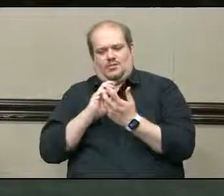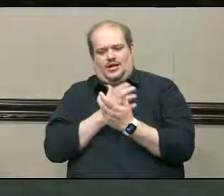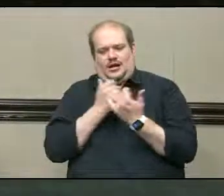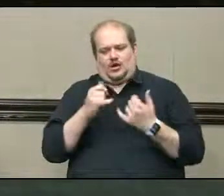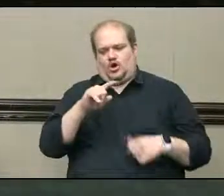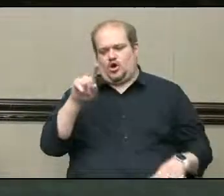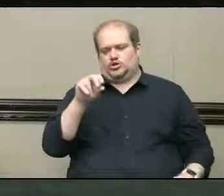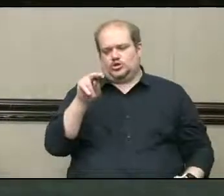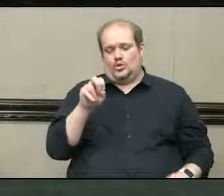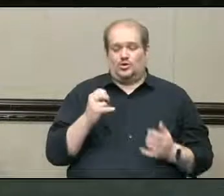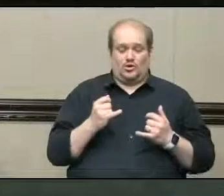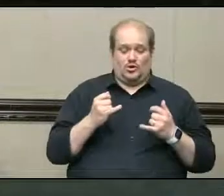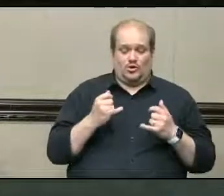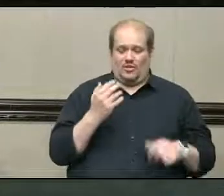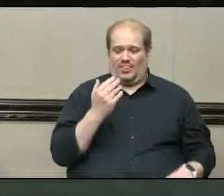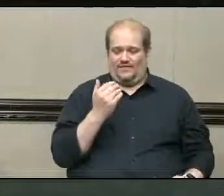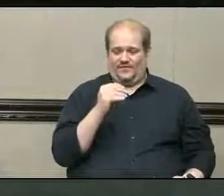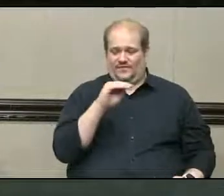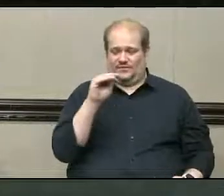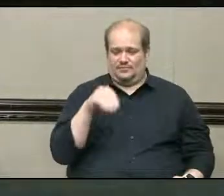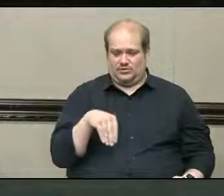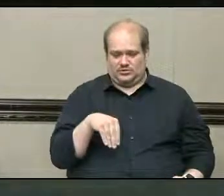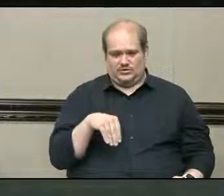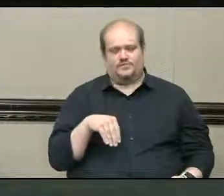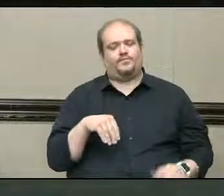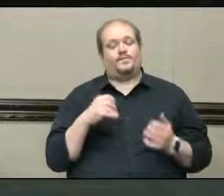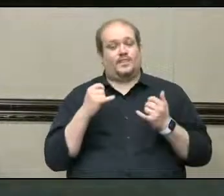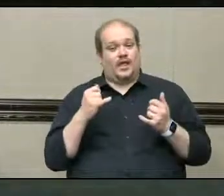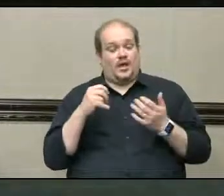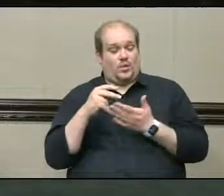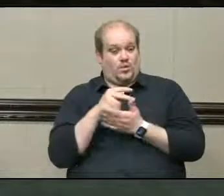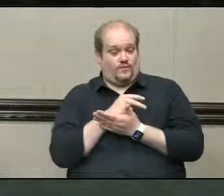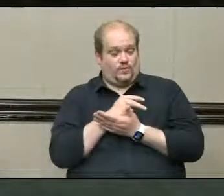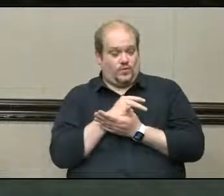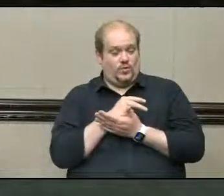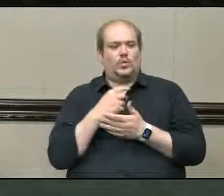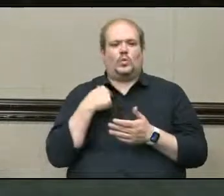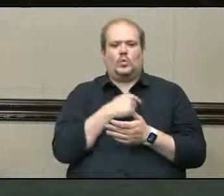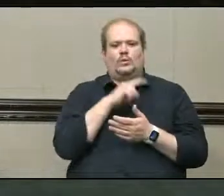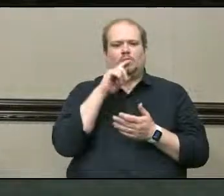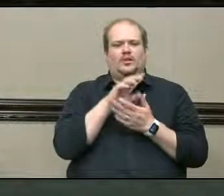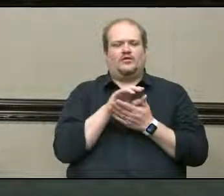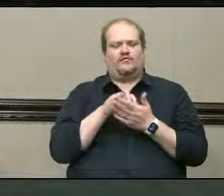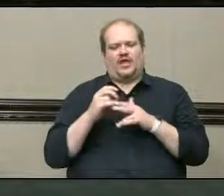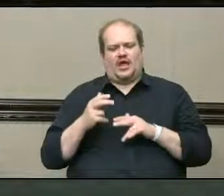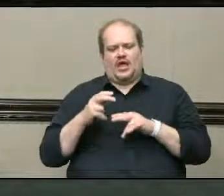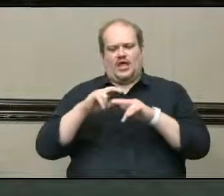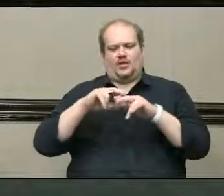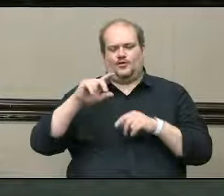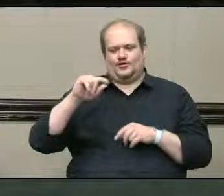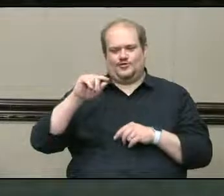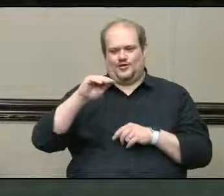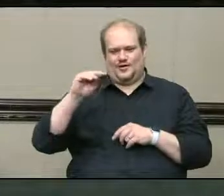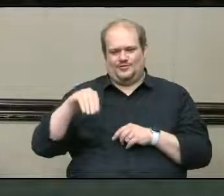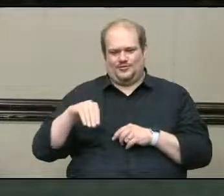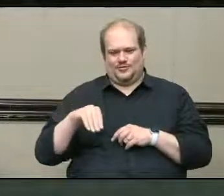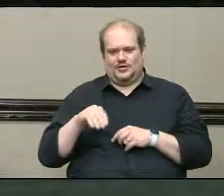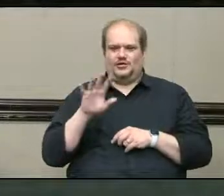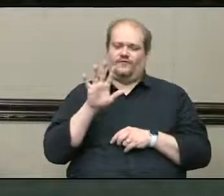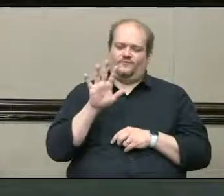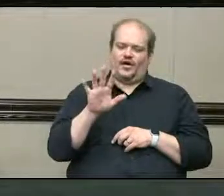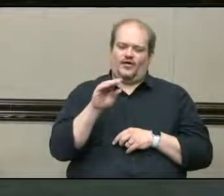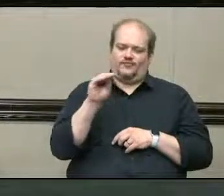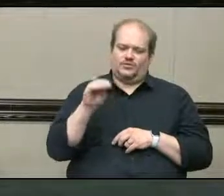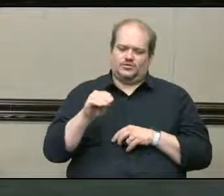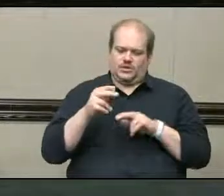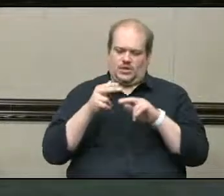as described, it was currently 15%. And so in this review, we believe that an increase to 20%, which is